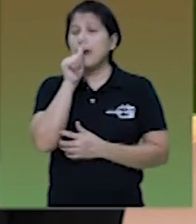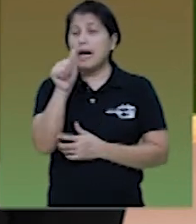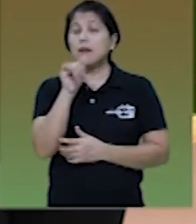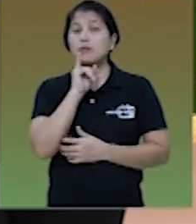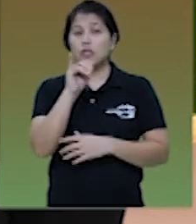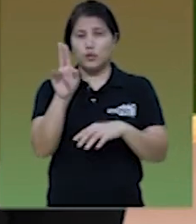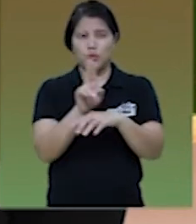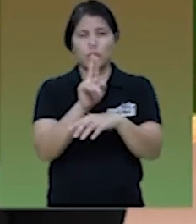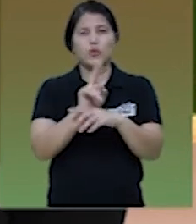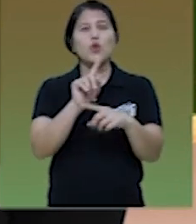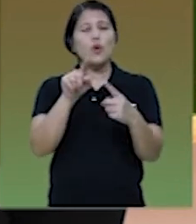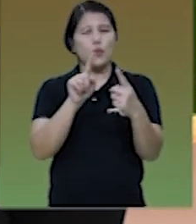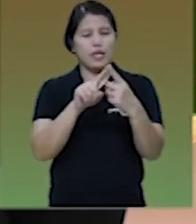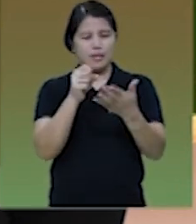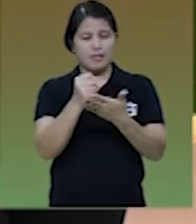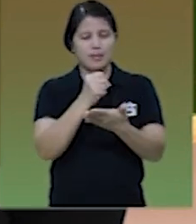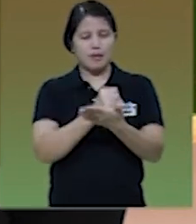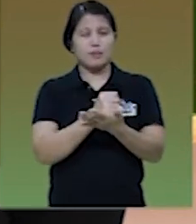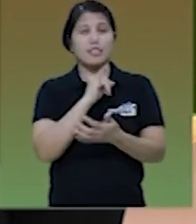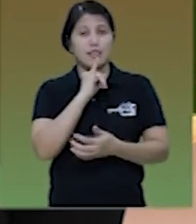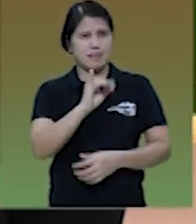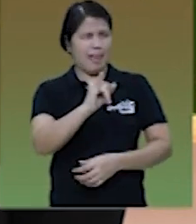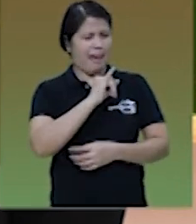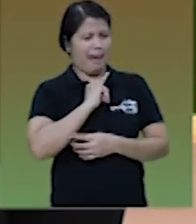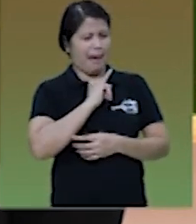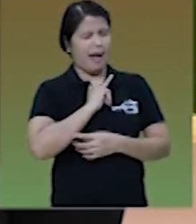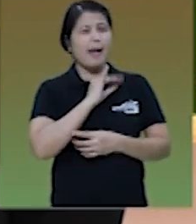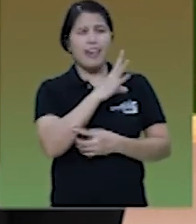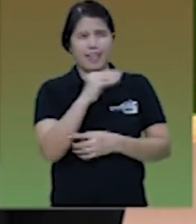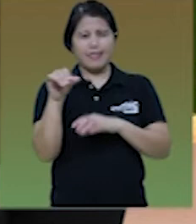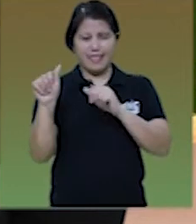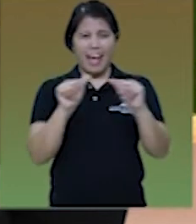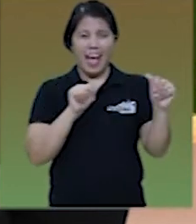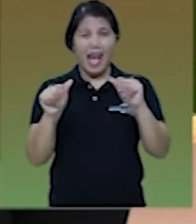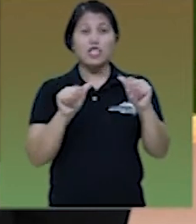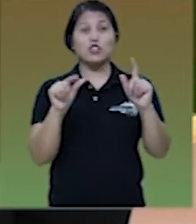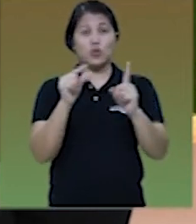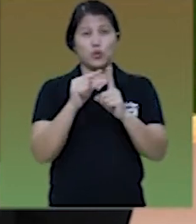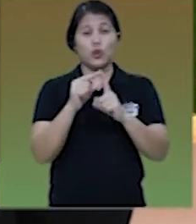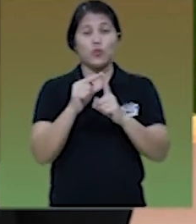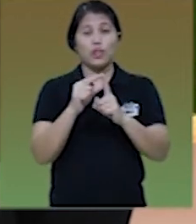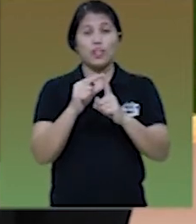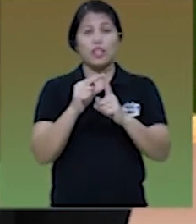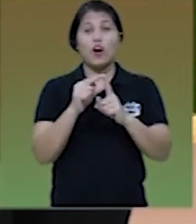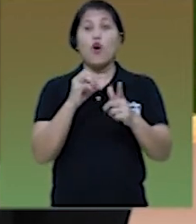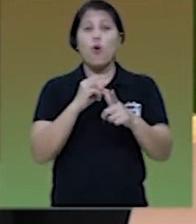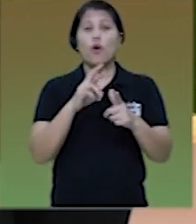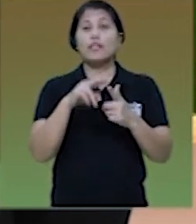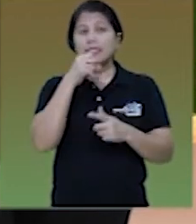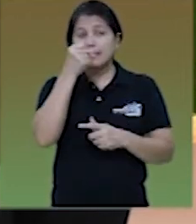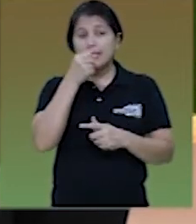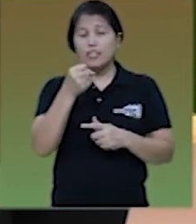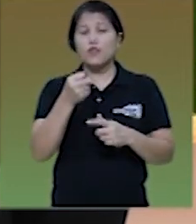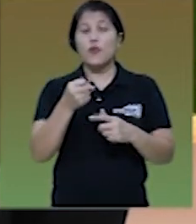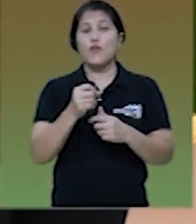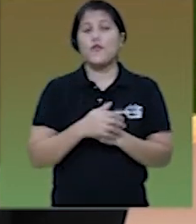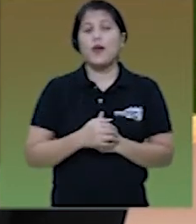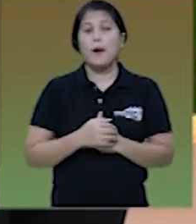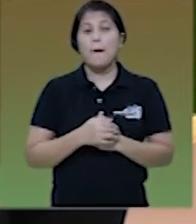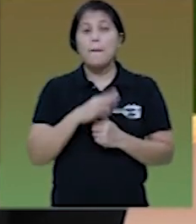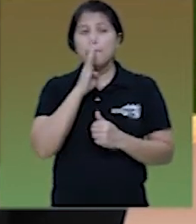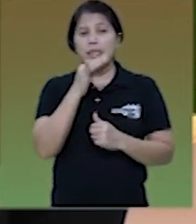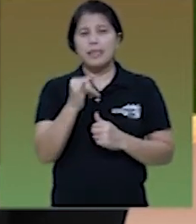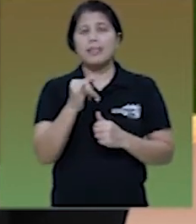Am is used when the subject is I, and the action word or state of being is in the